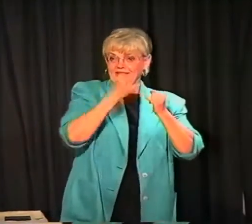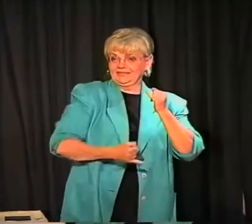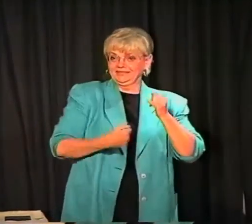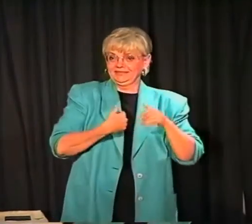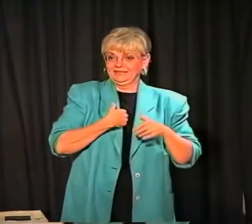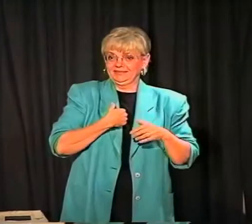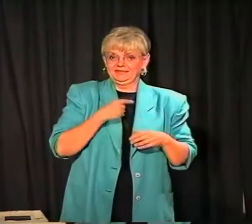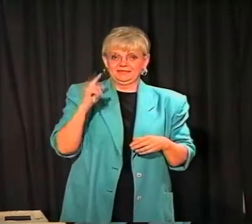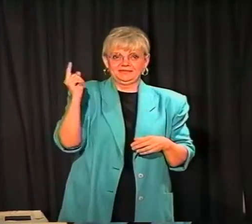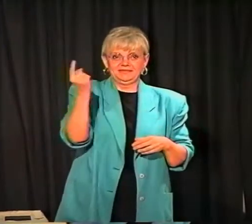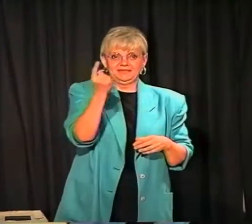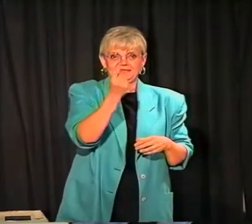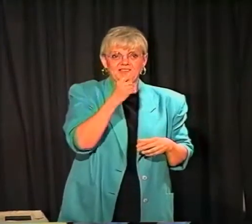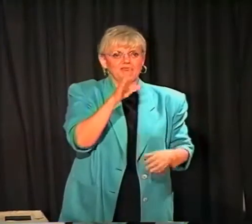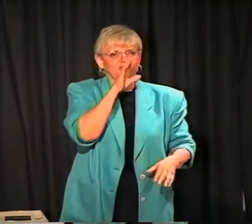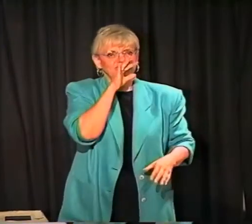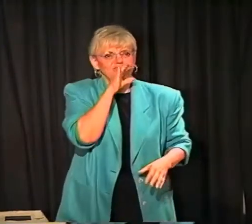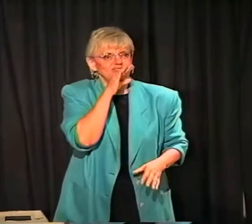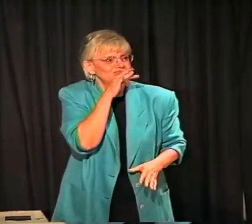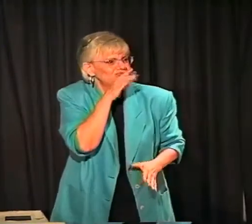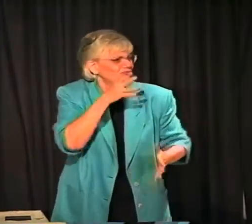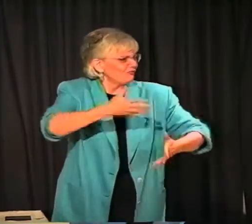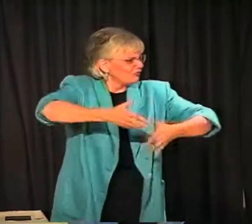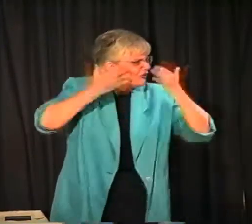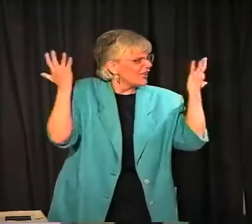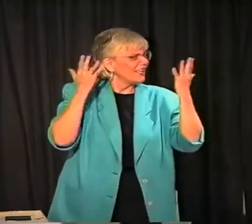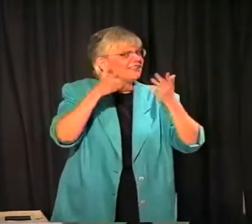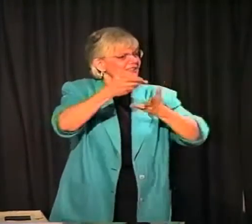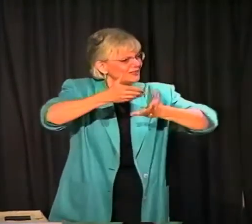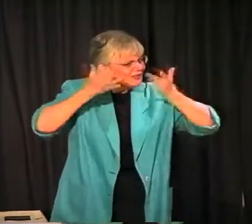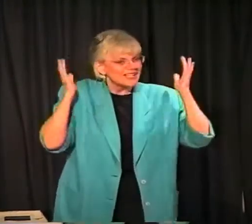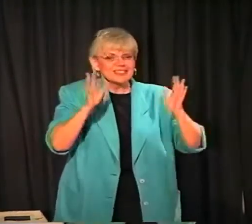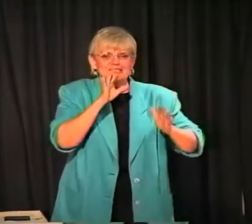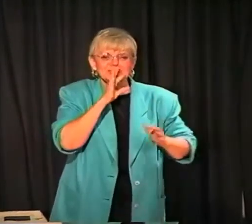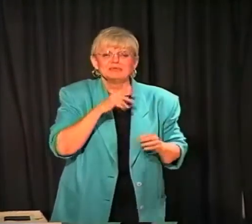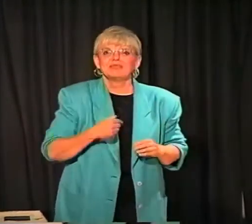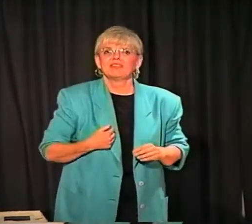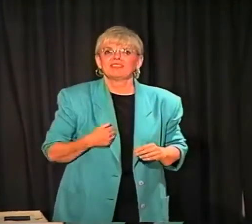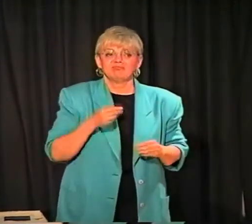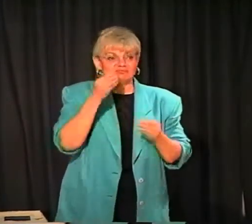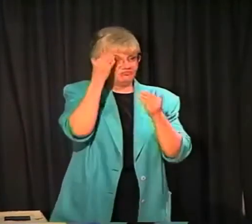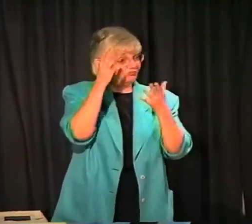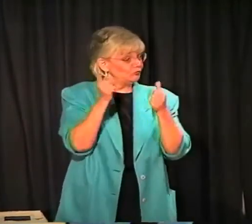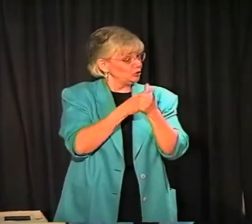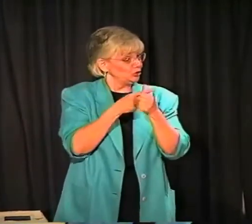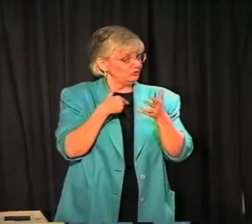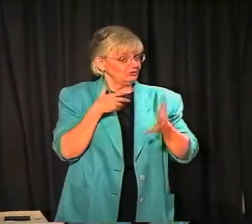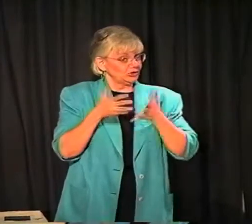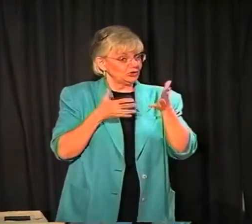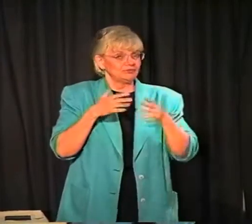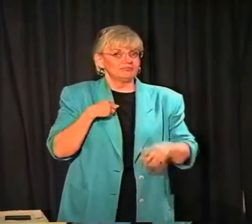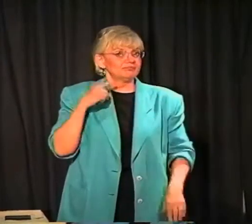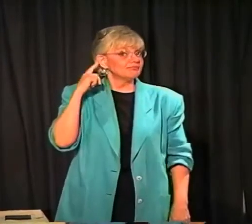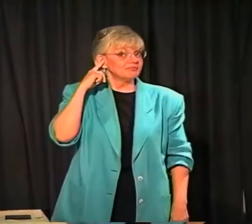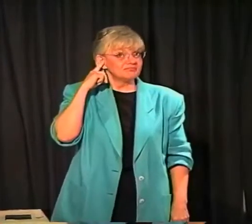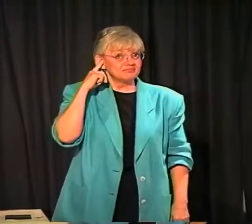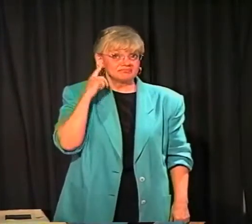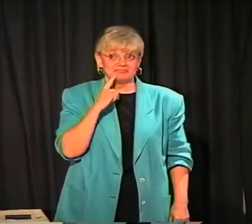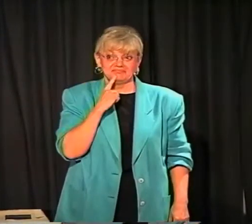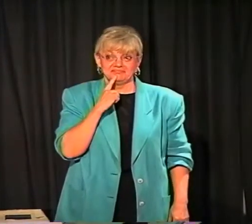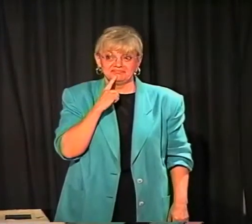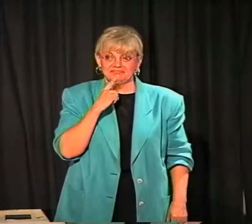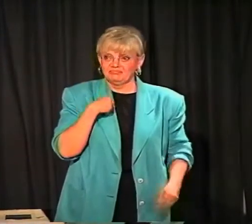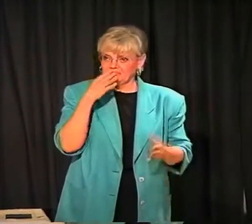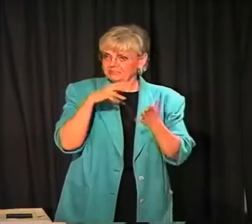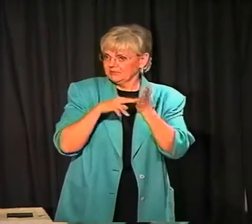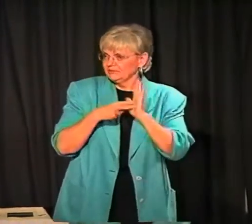them, and I was towards the end of the circulation around the room, and they were talking, and, hi, how you doing? How's it going? My first